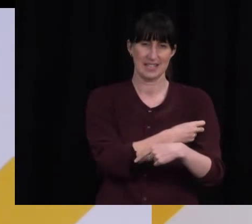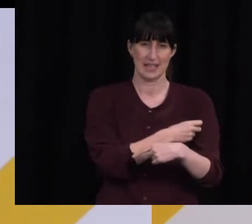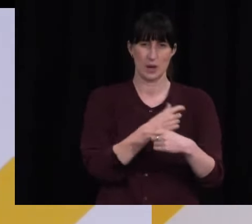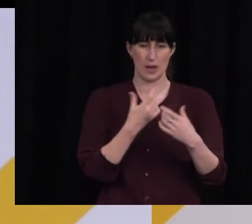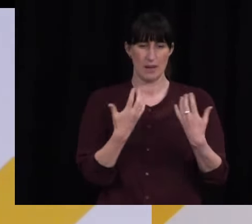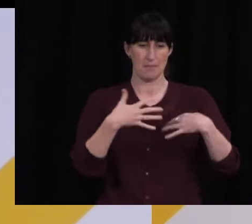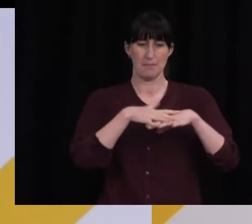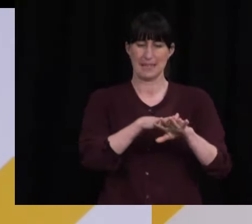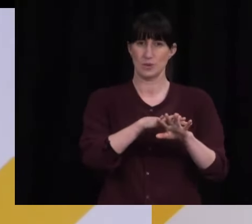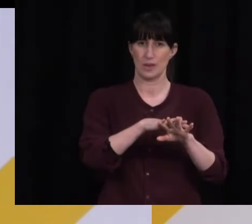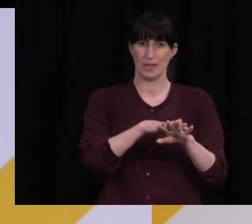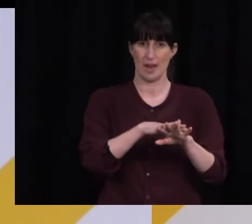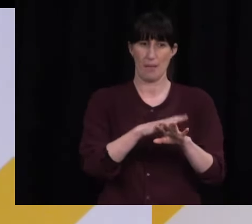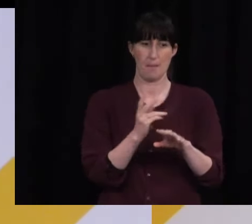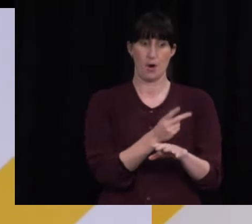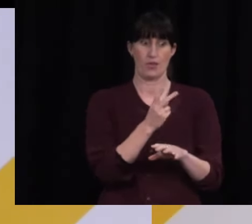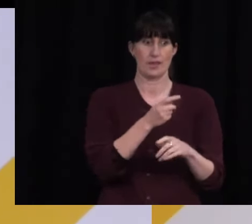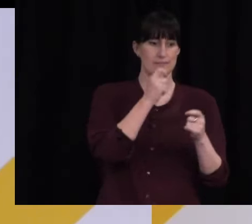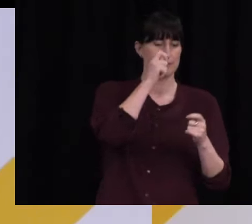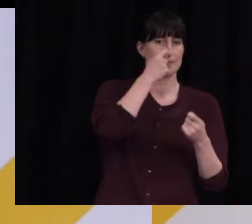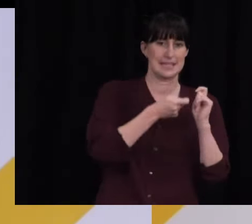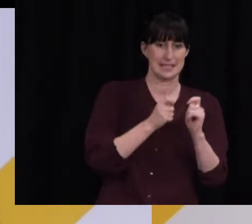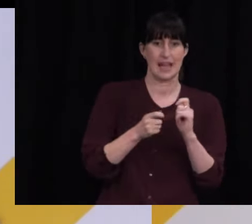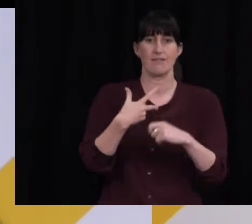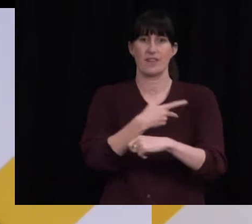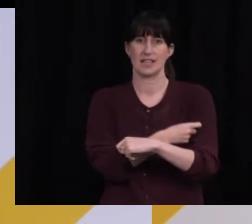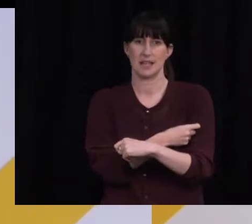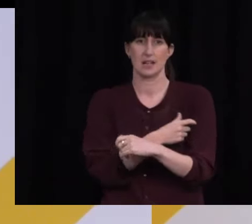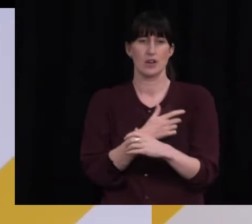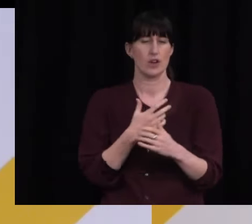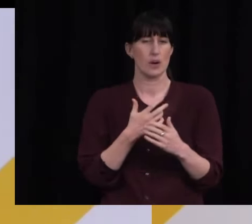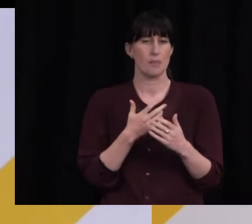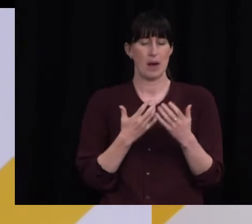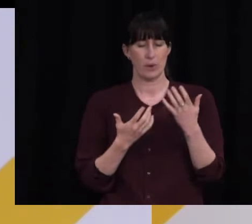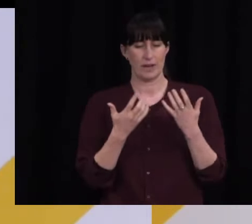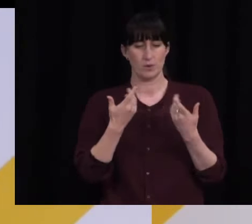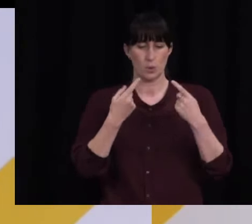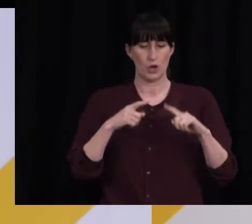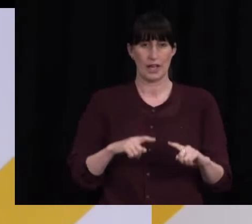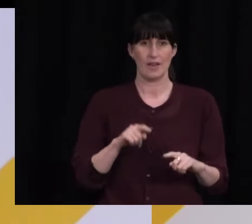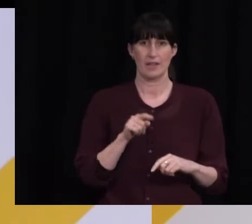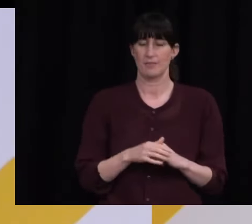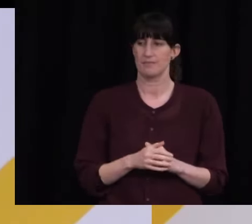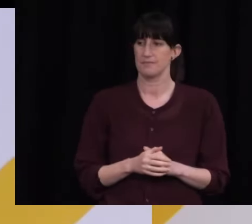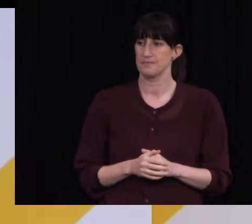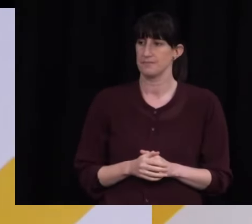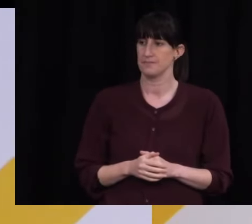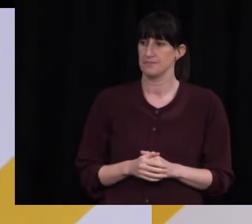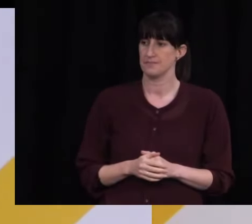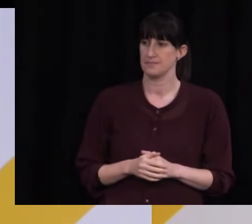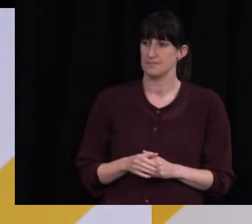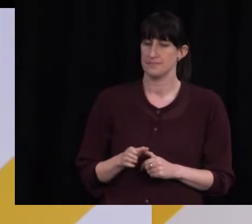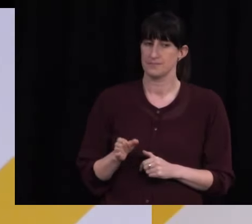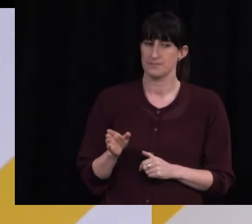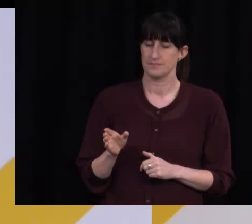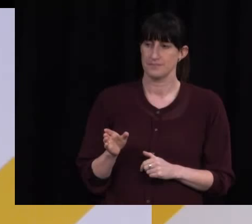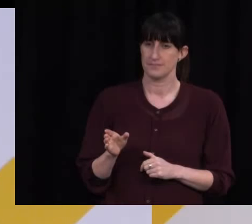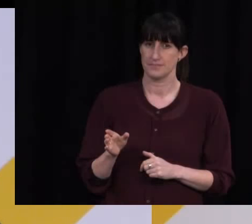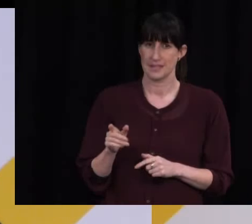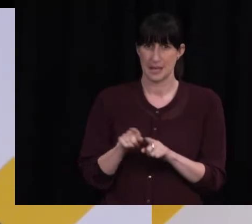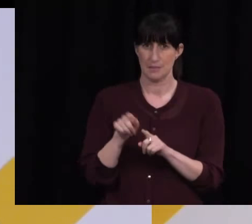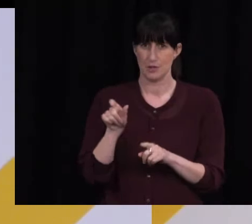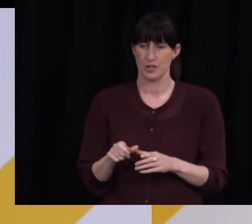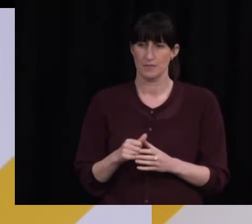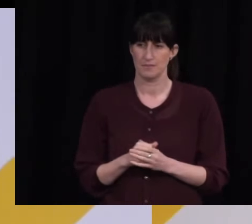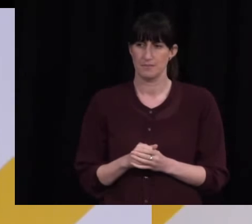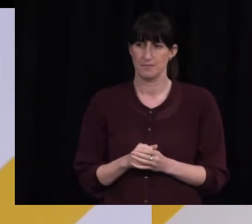and now is available, as I understand, in Auckland now. This afternoon. Yeah. That are requiring vaccination